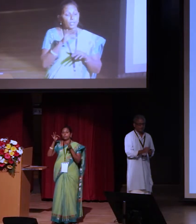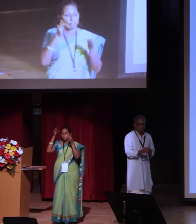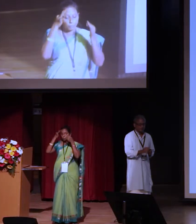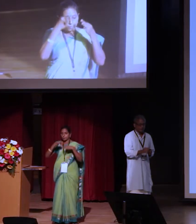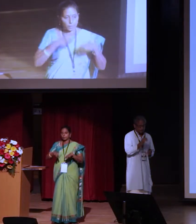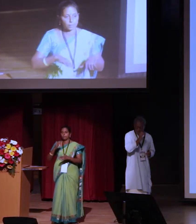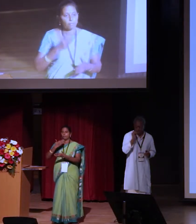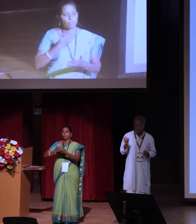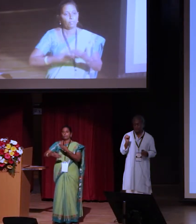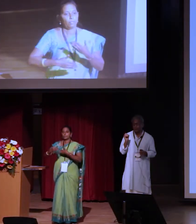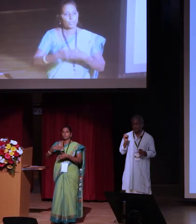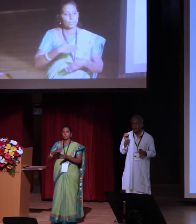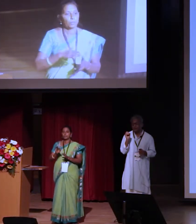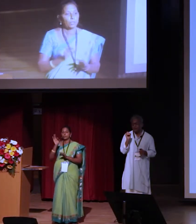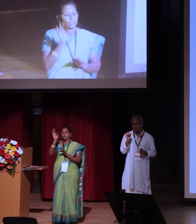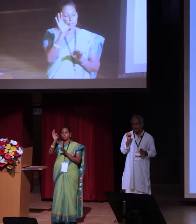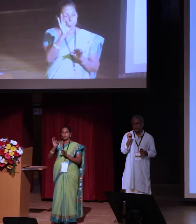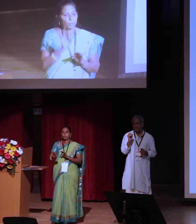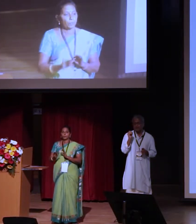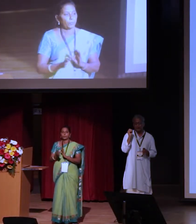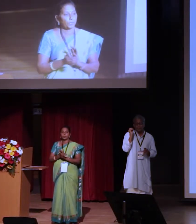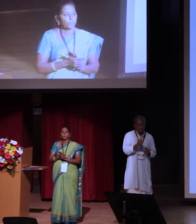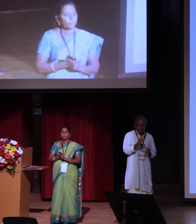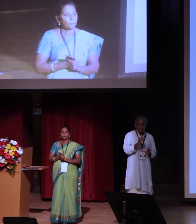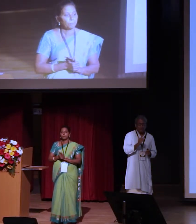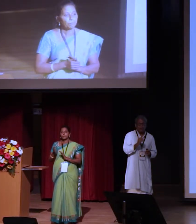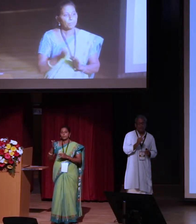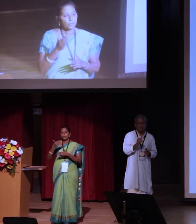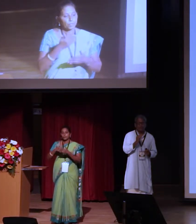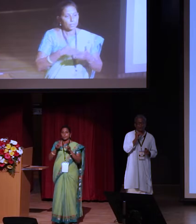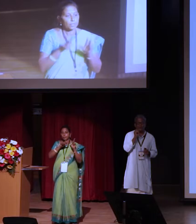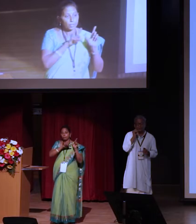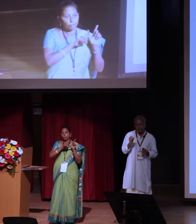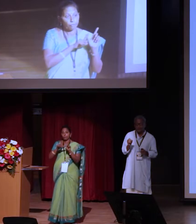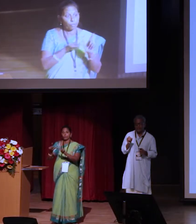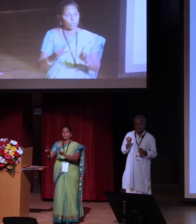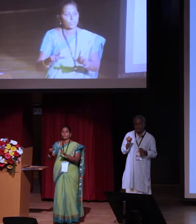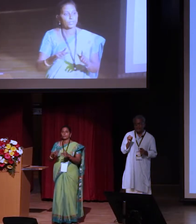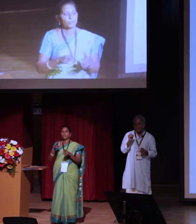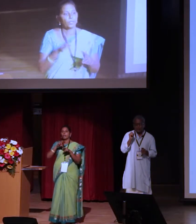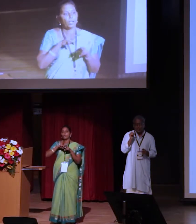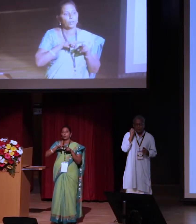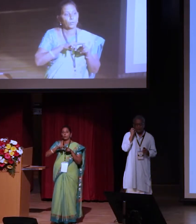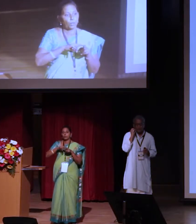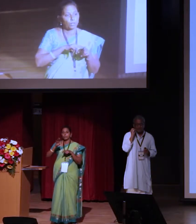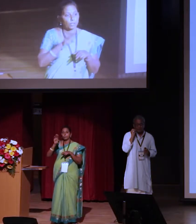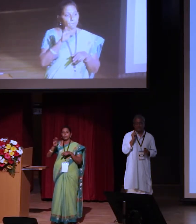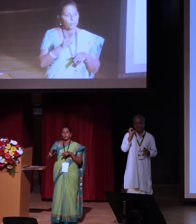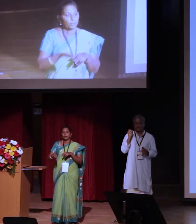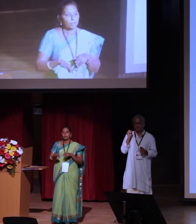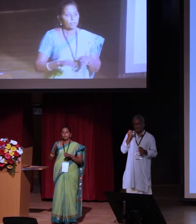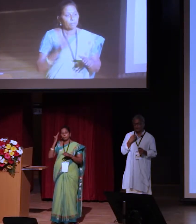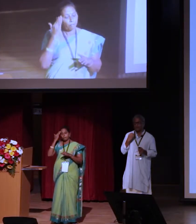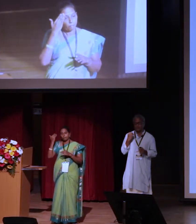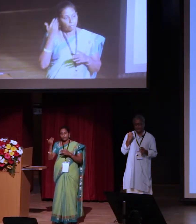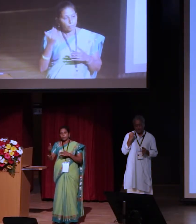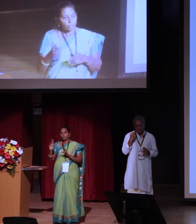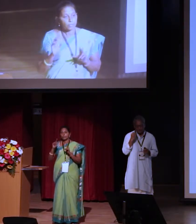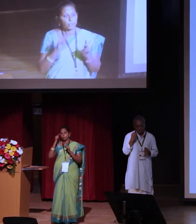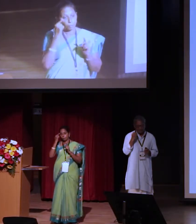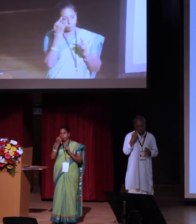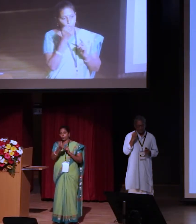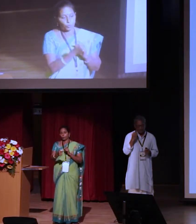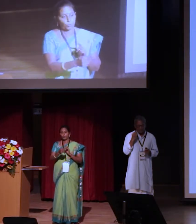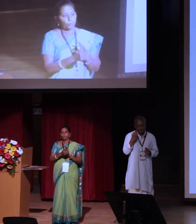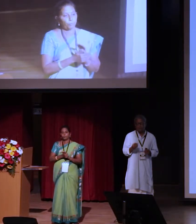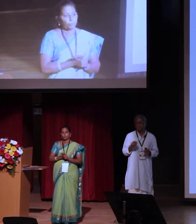with disabilities. Extremely important. But in this obsessive focus on the utility, what we have forgotten, in my view,